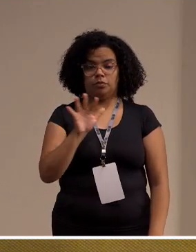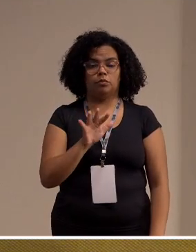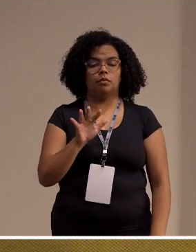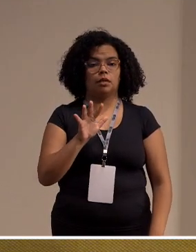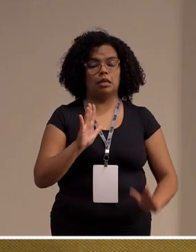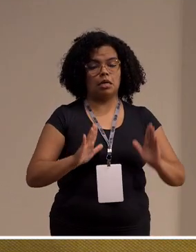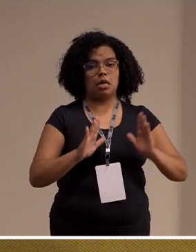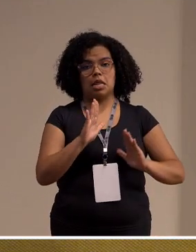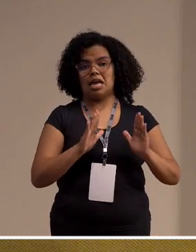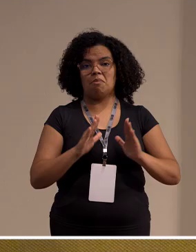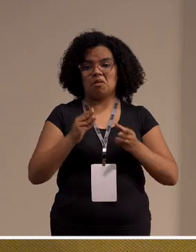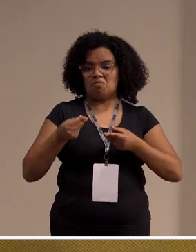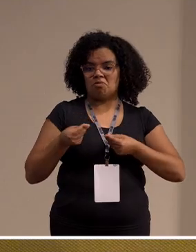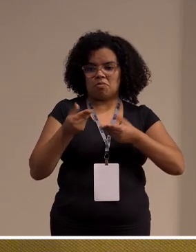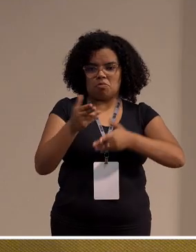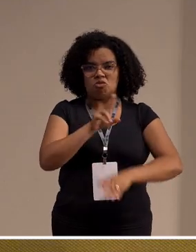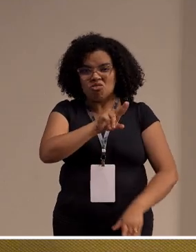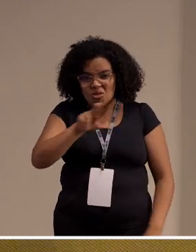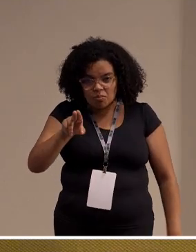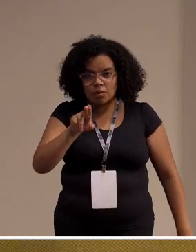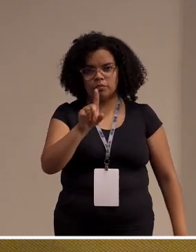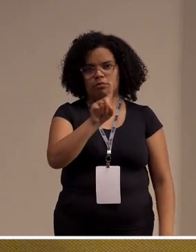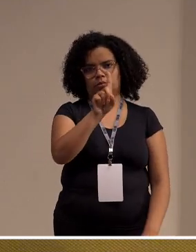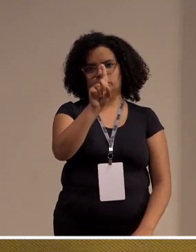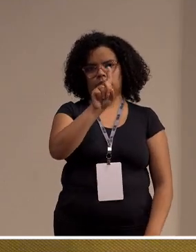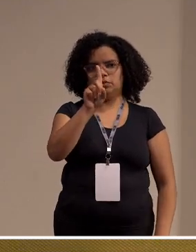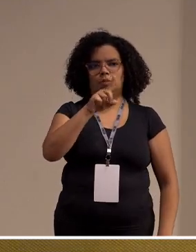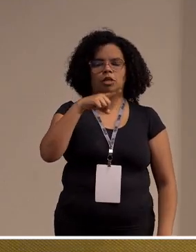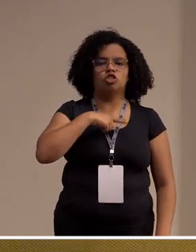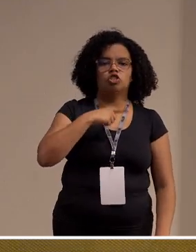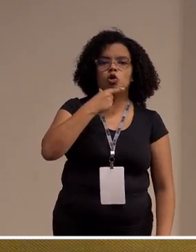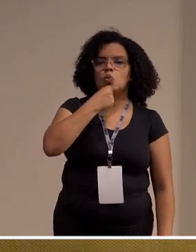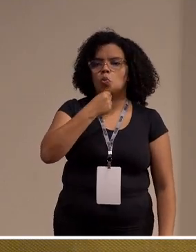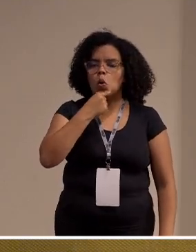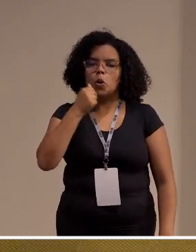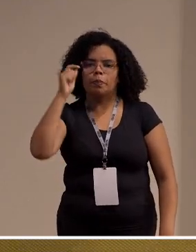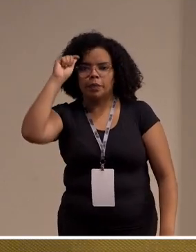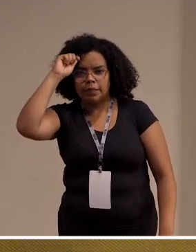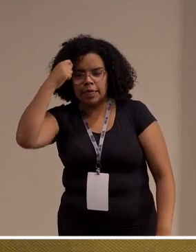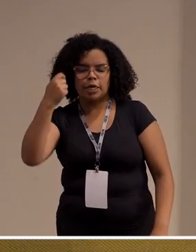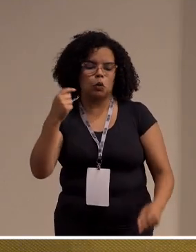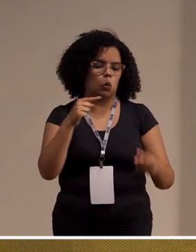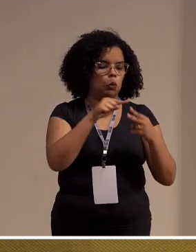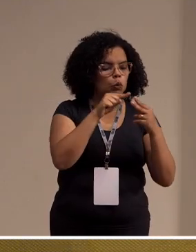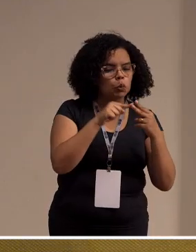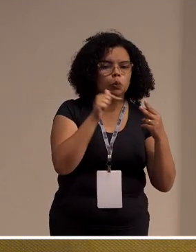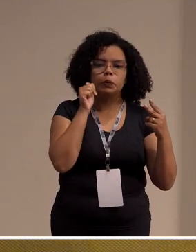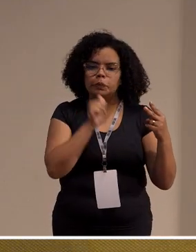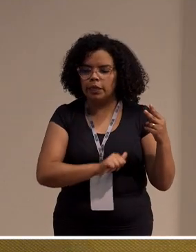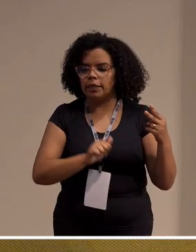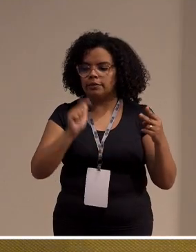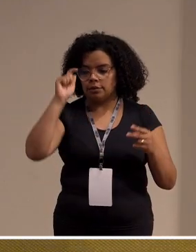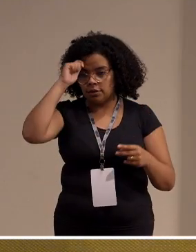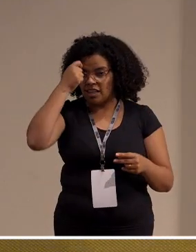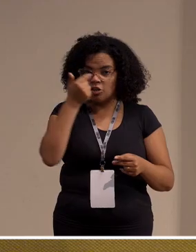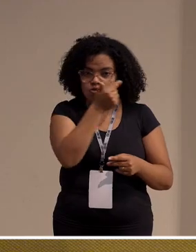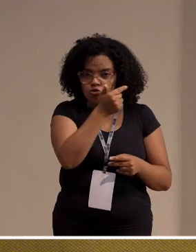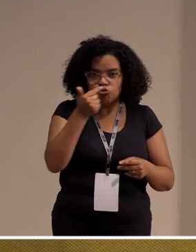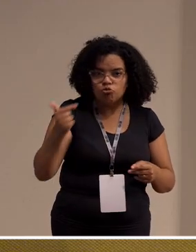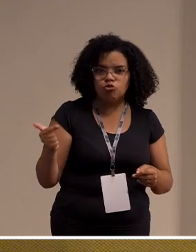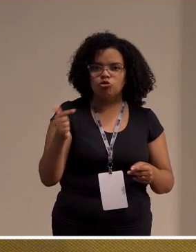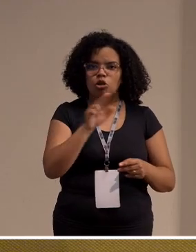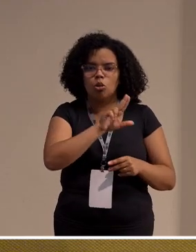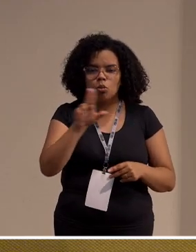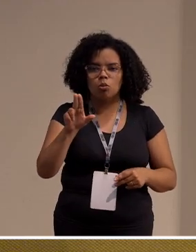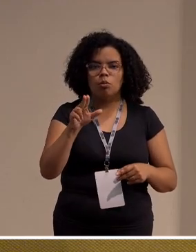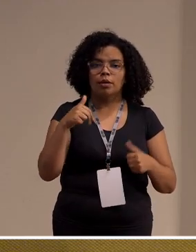we would just be listed as one Negro man, two Negro women, etc., like that. And so my own family, we can